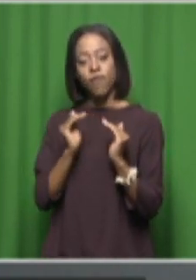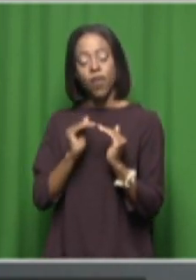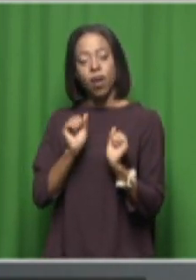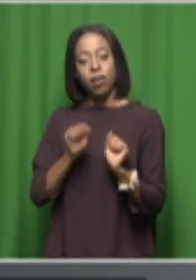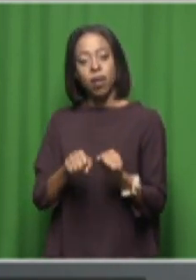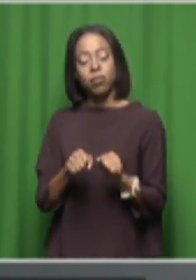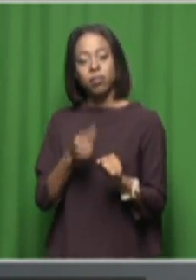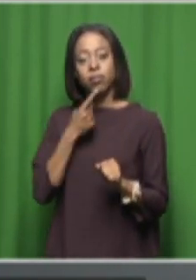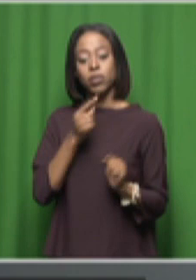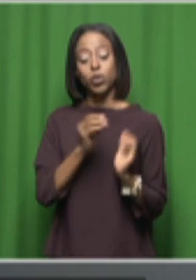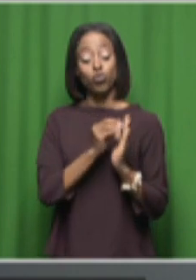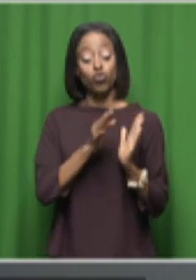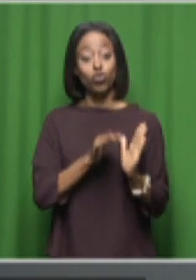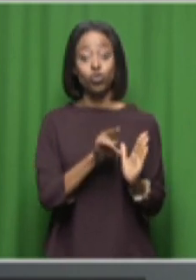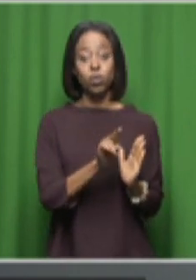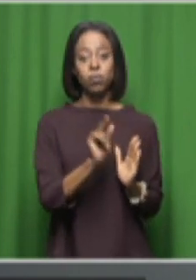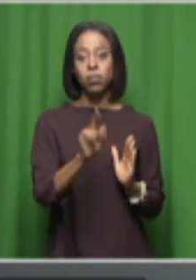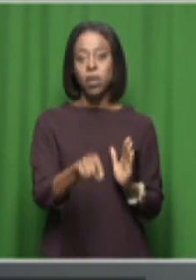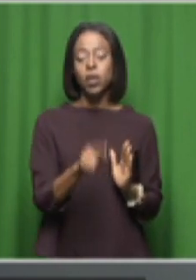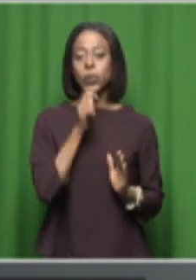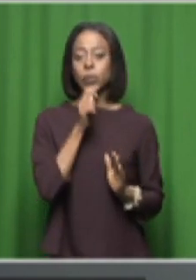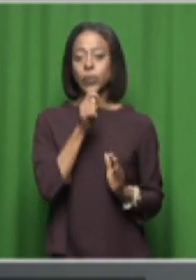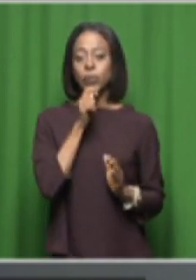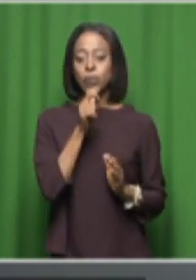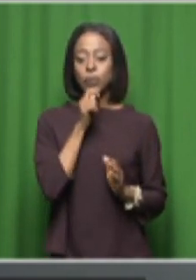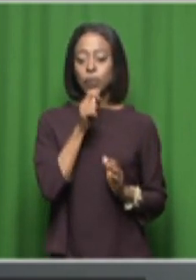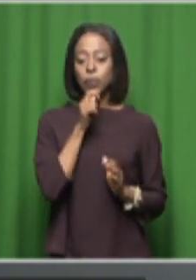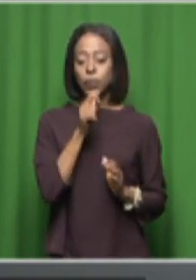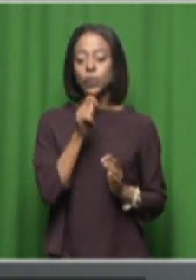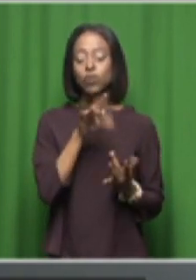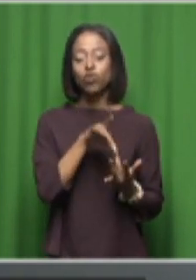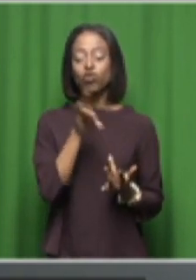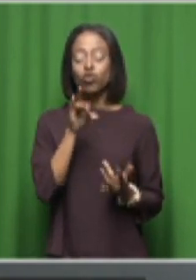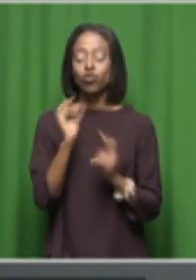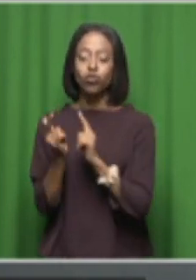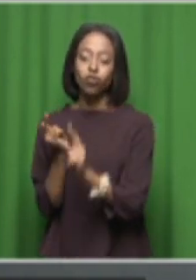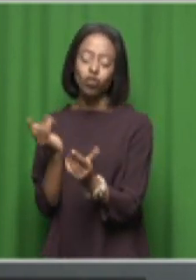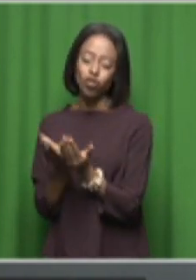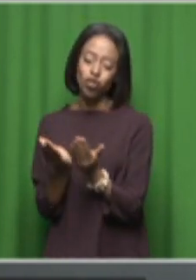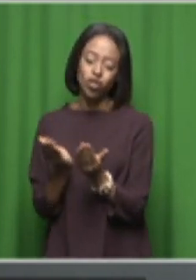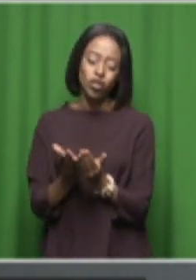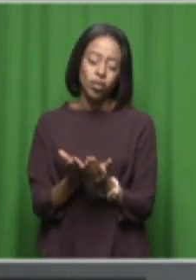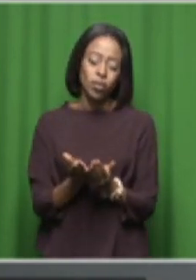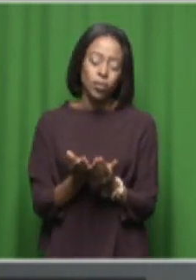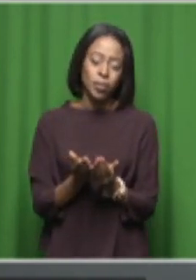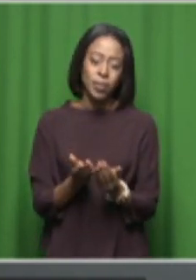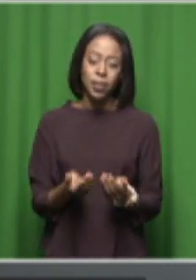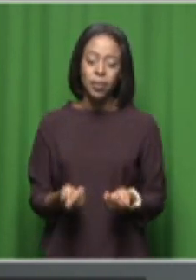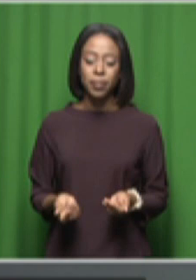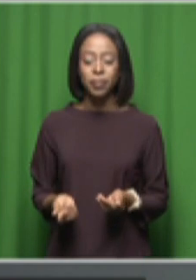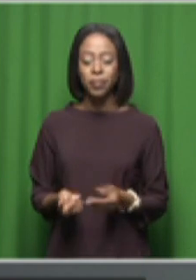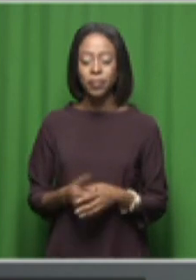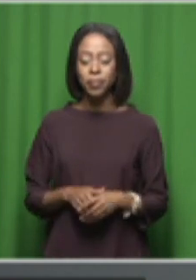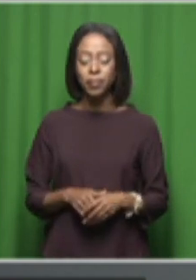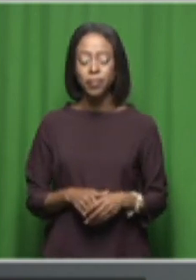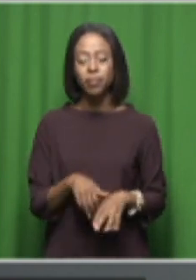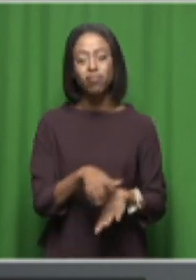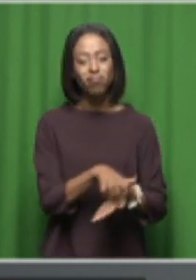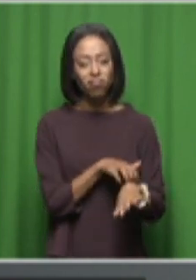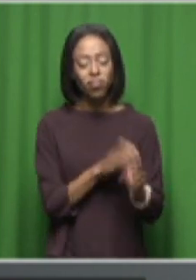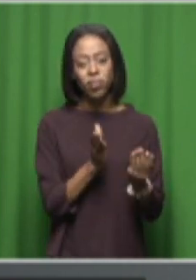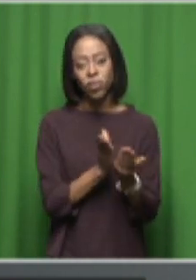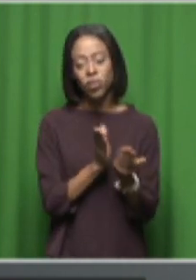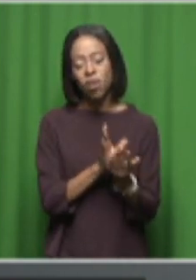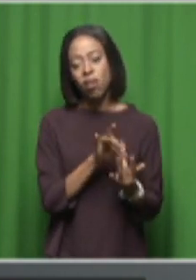that learners should really choose township schools or see township schools and rural schools as an